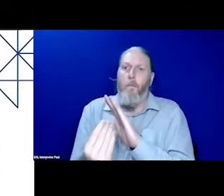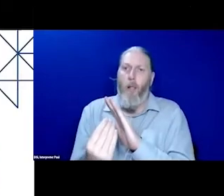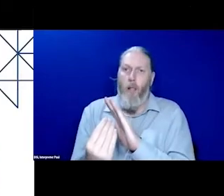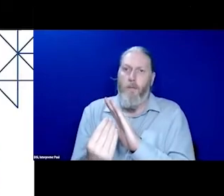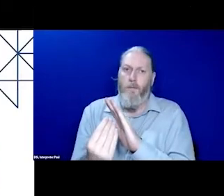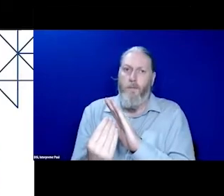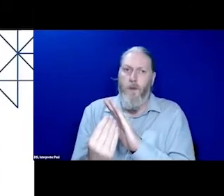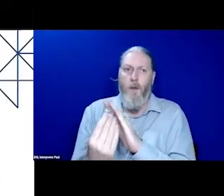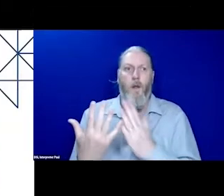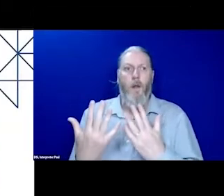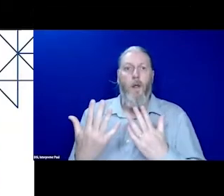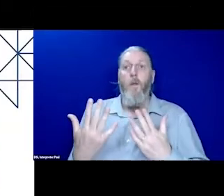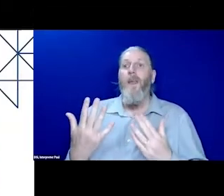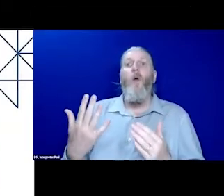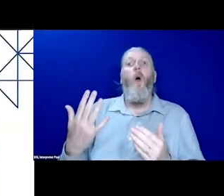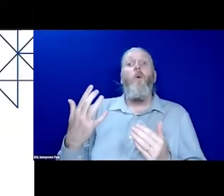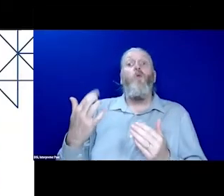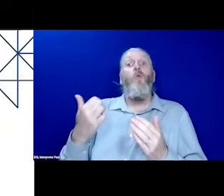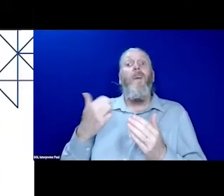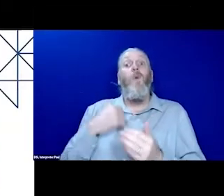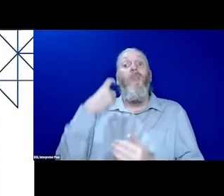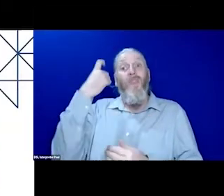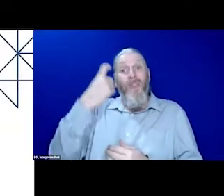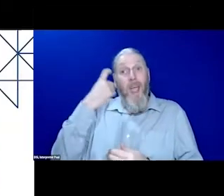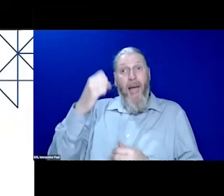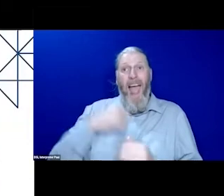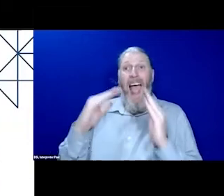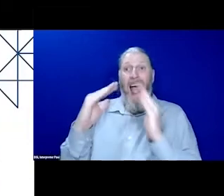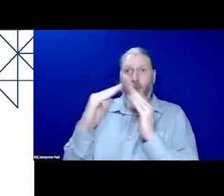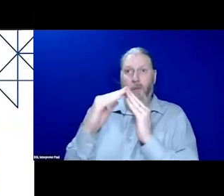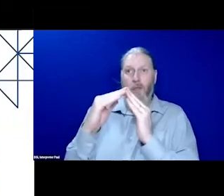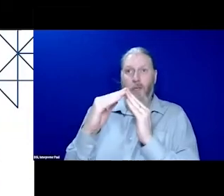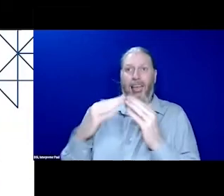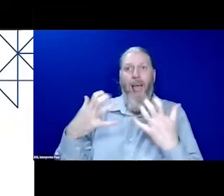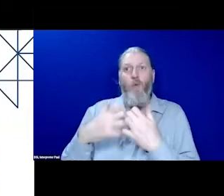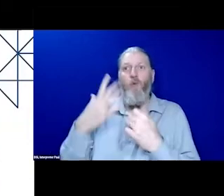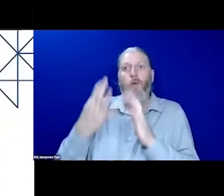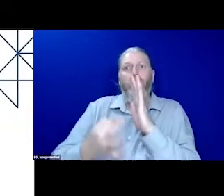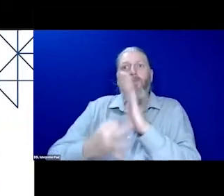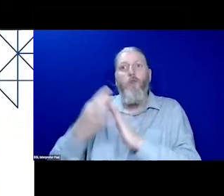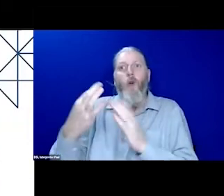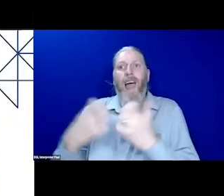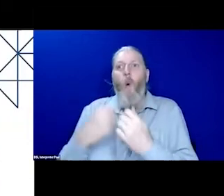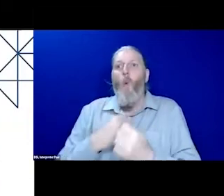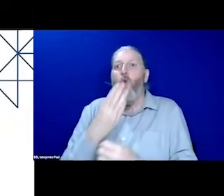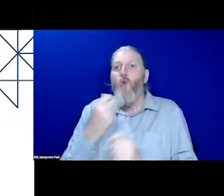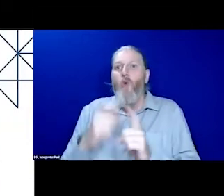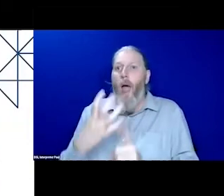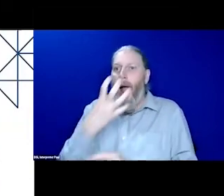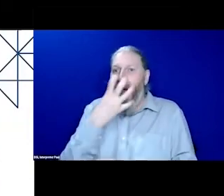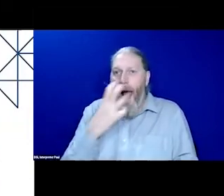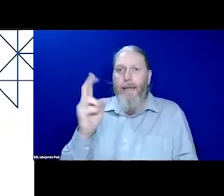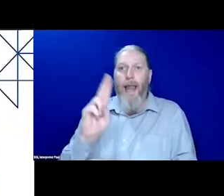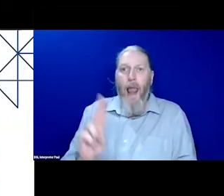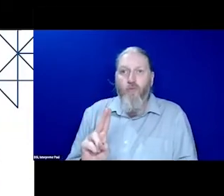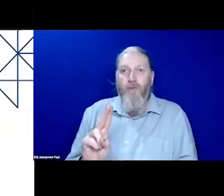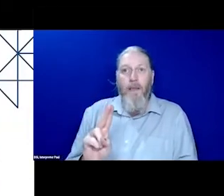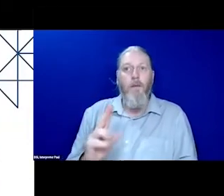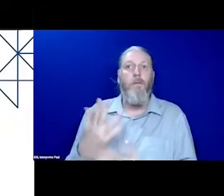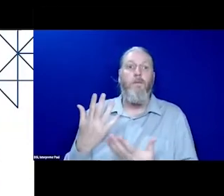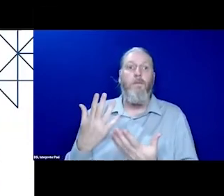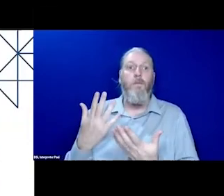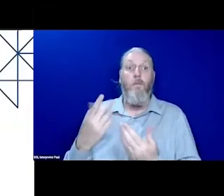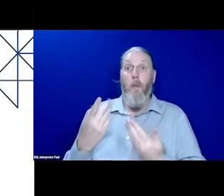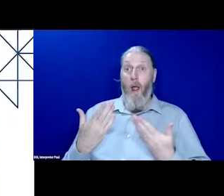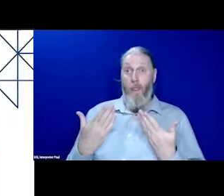think of improving the energy efficiency of housing as a mental health intervention. At the